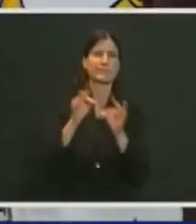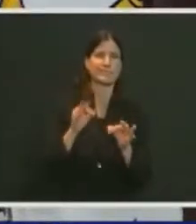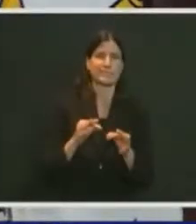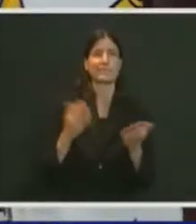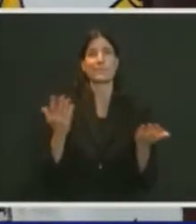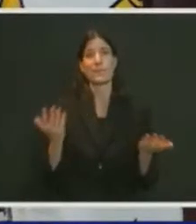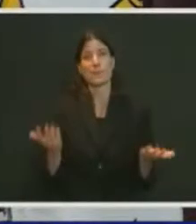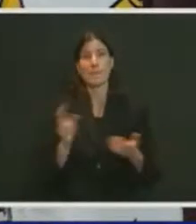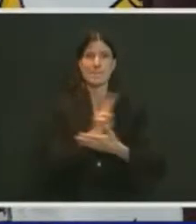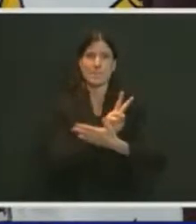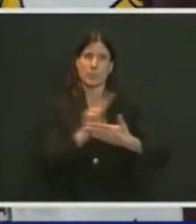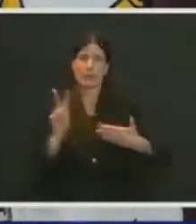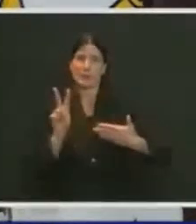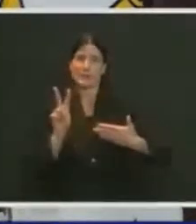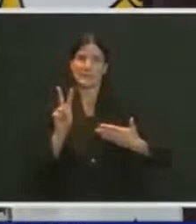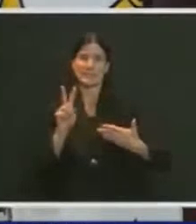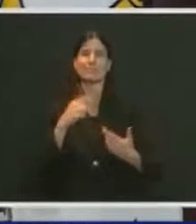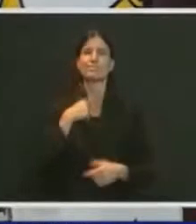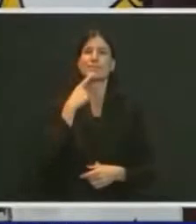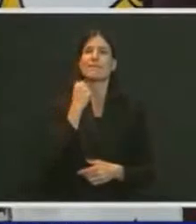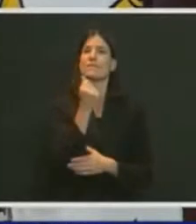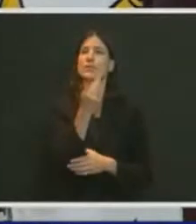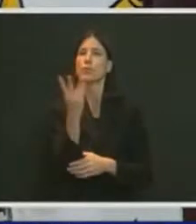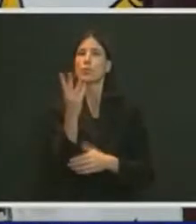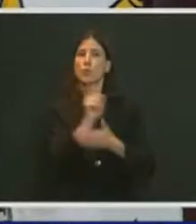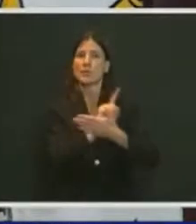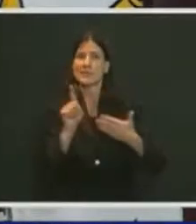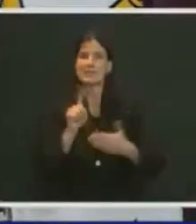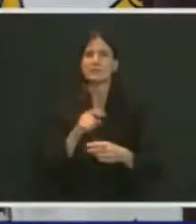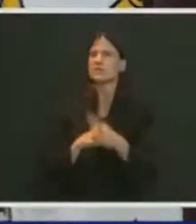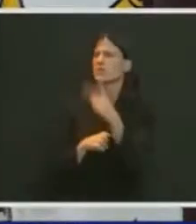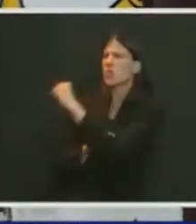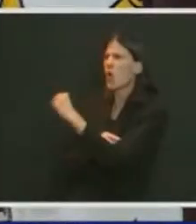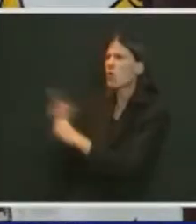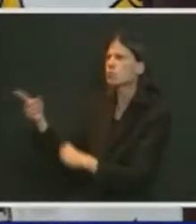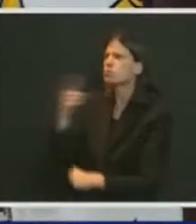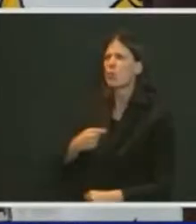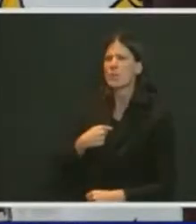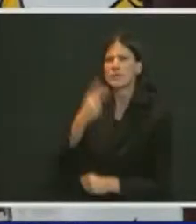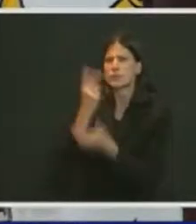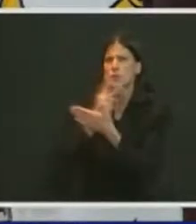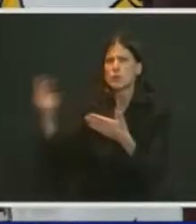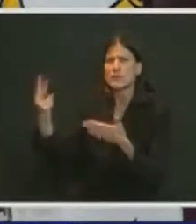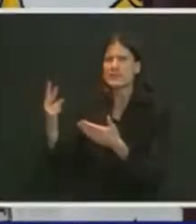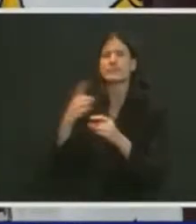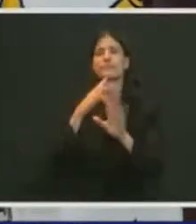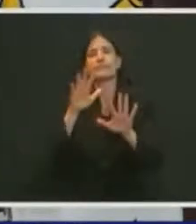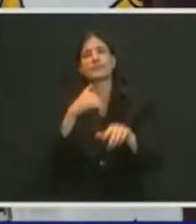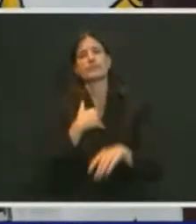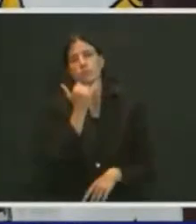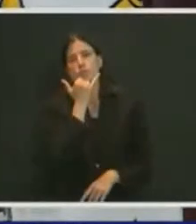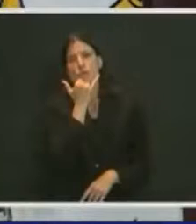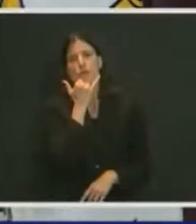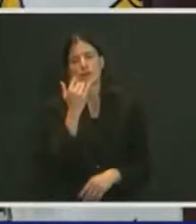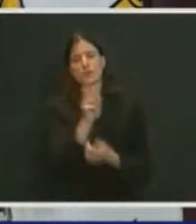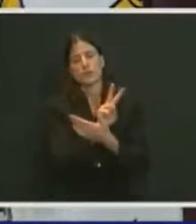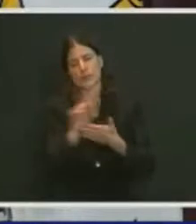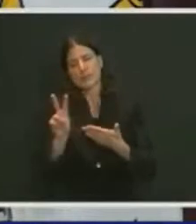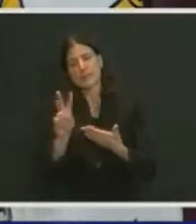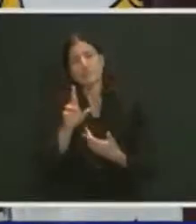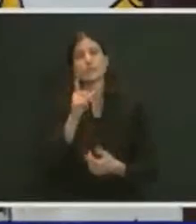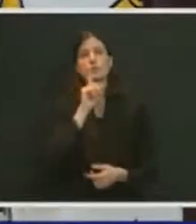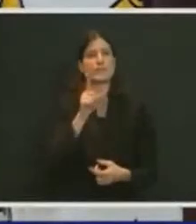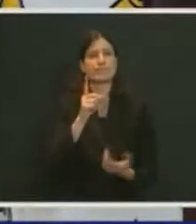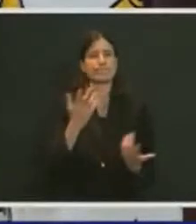event, okay, so my bad. The thing is, we have